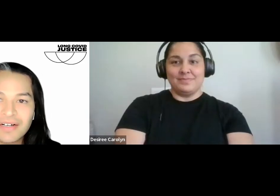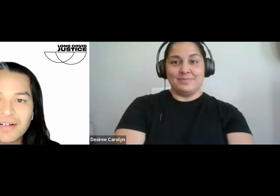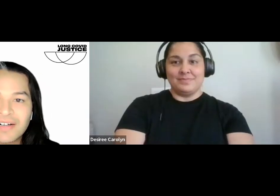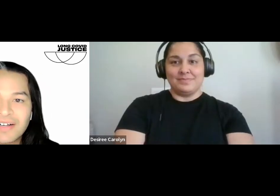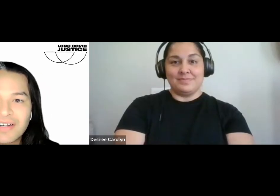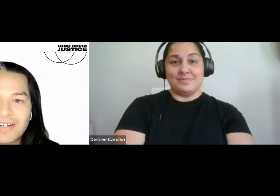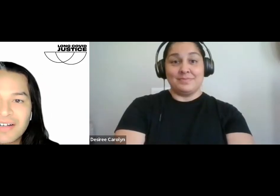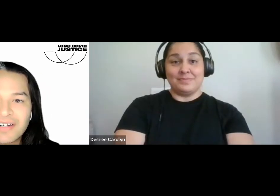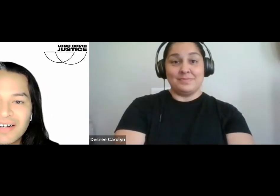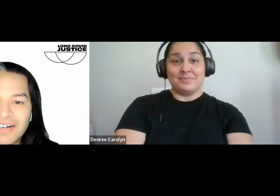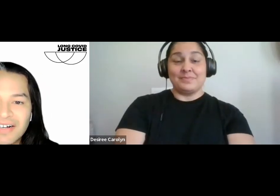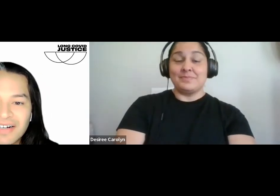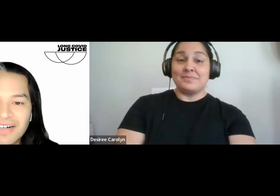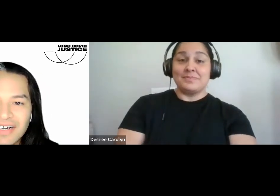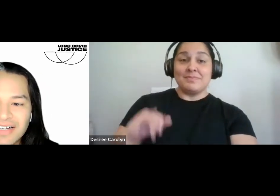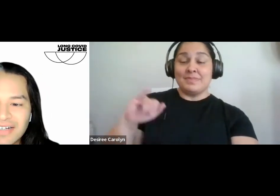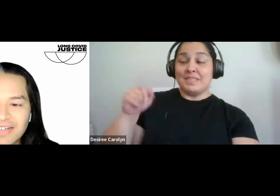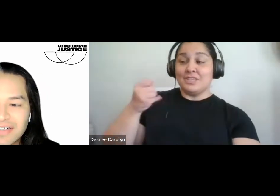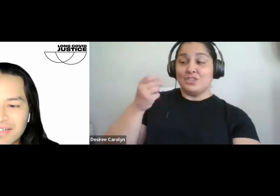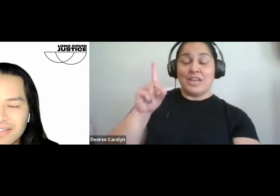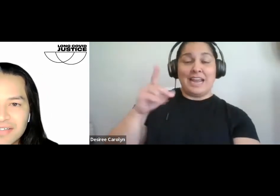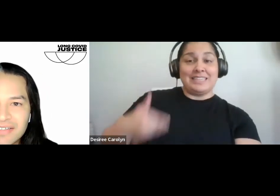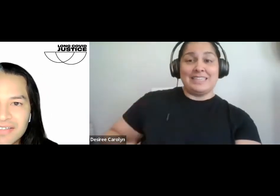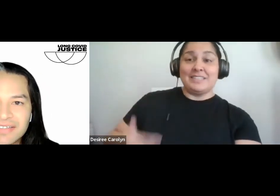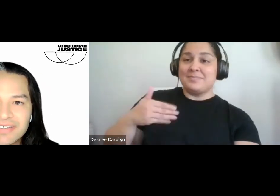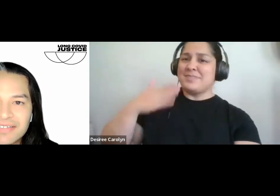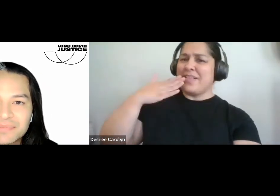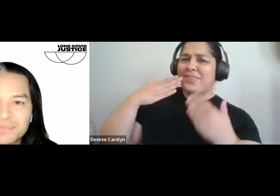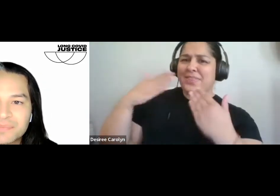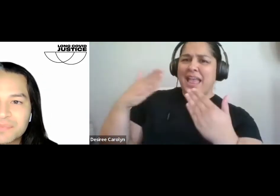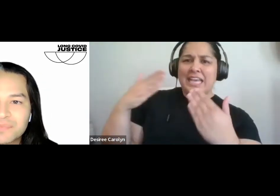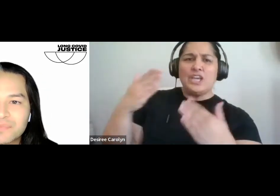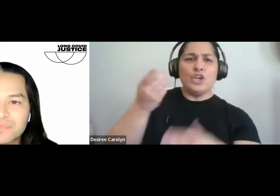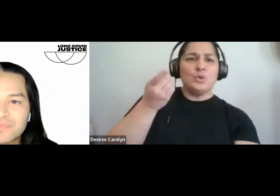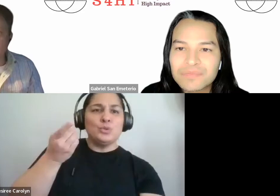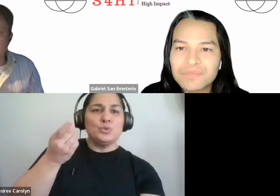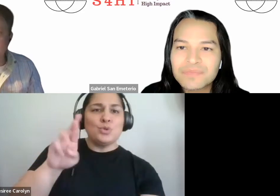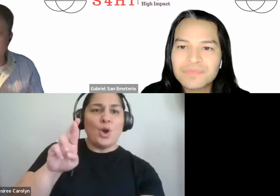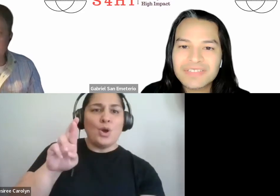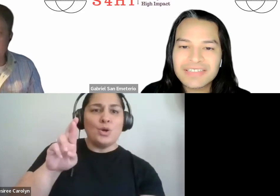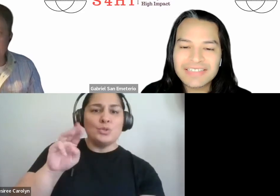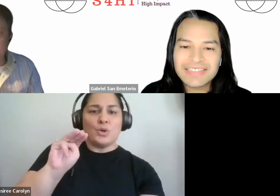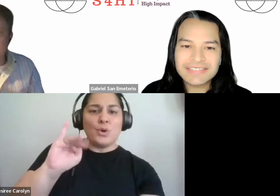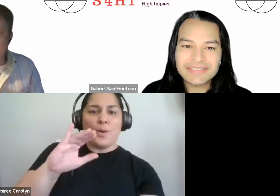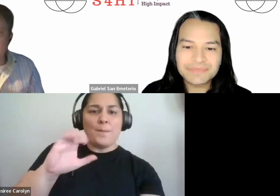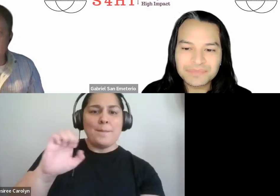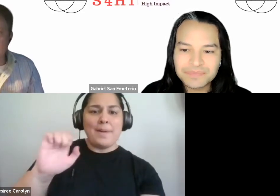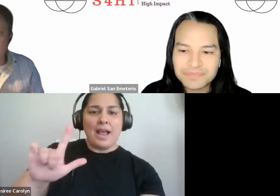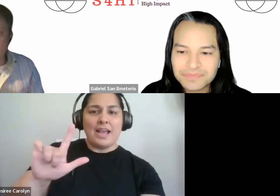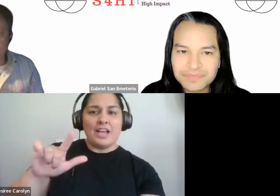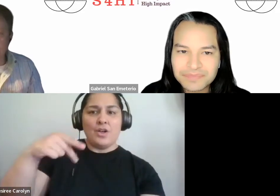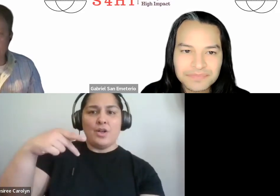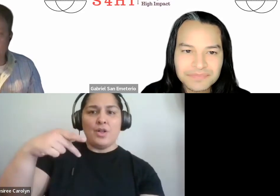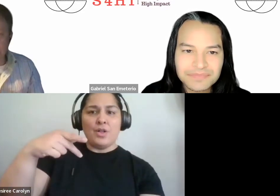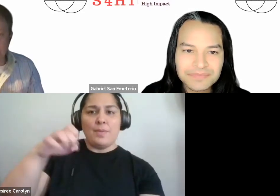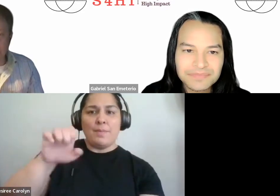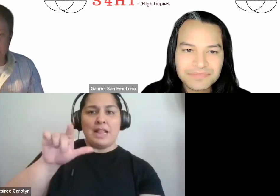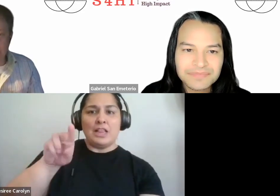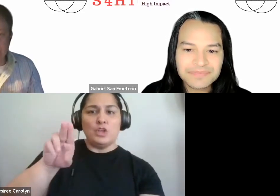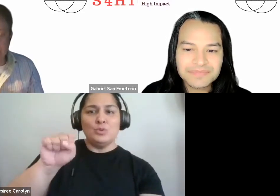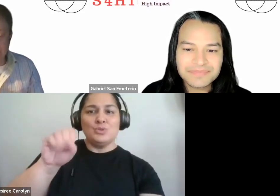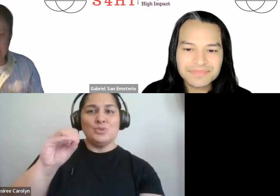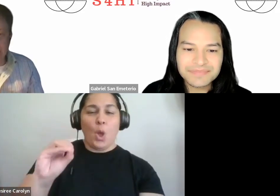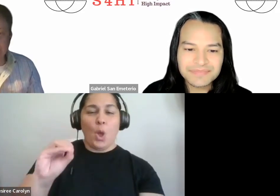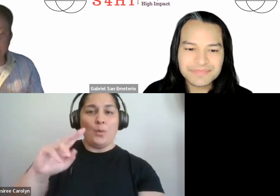Okay, well, we're really pleased to be here with Dr. Micichael Peluso, presenting with us for the second time on one of our